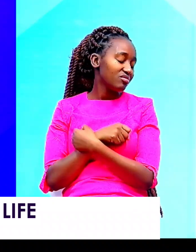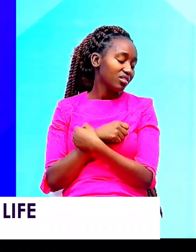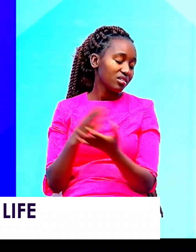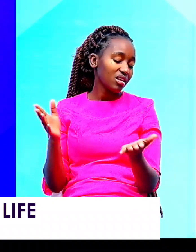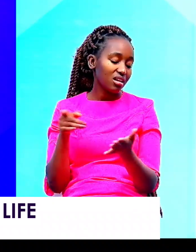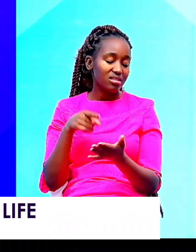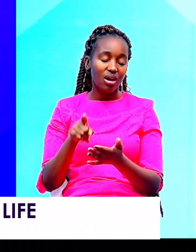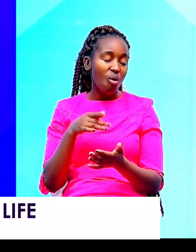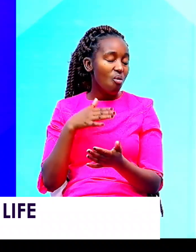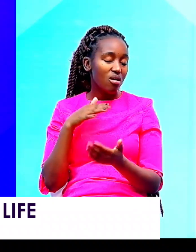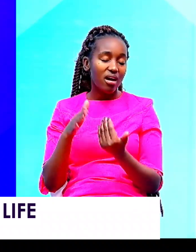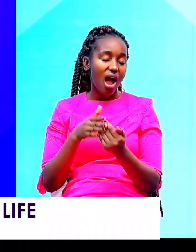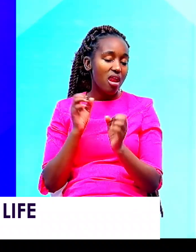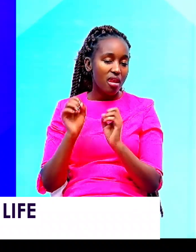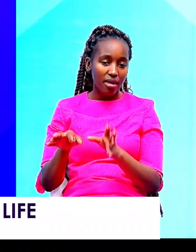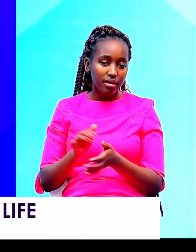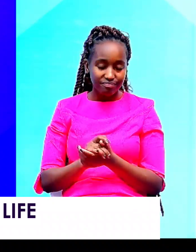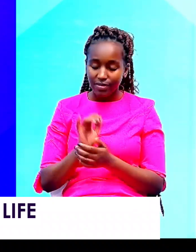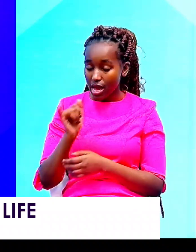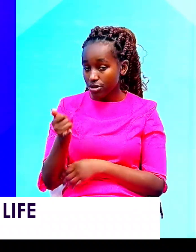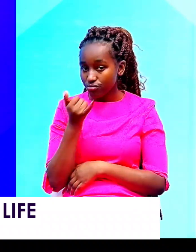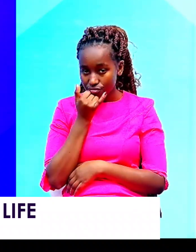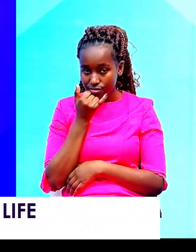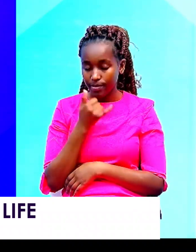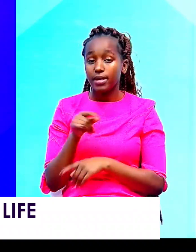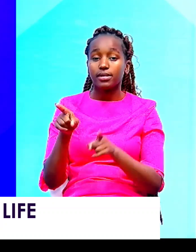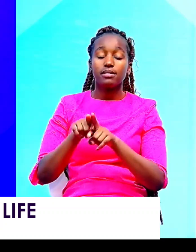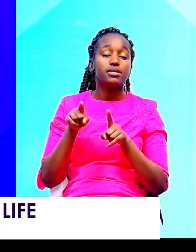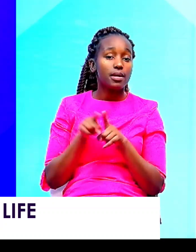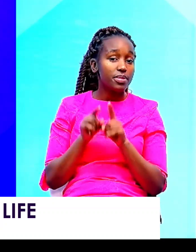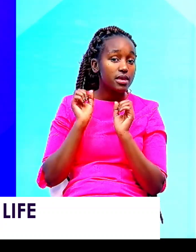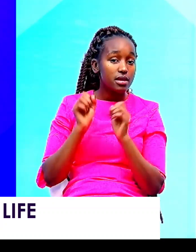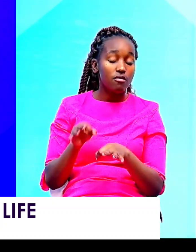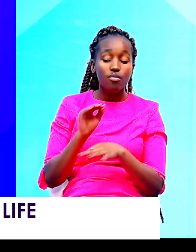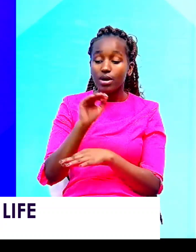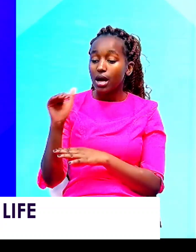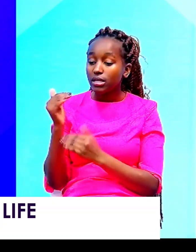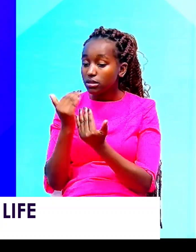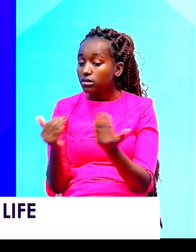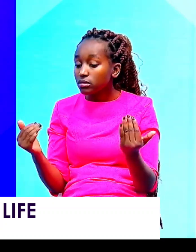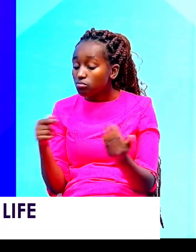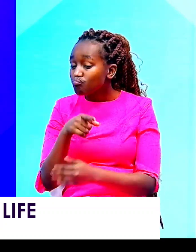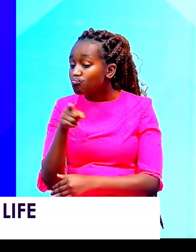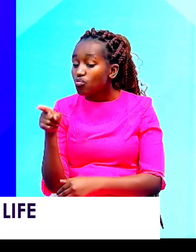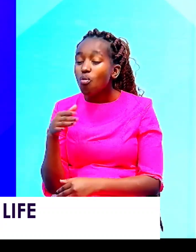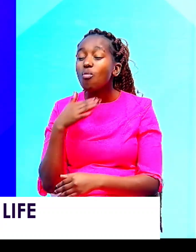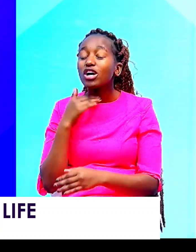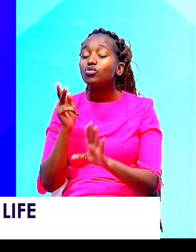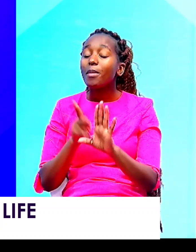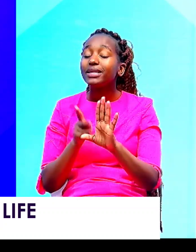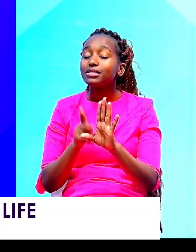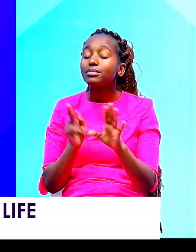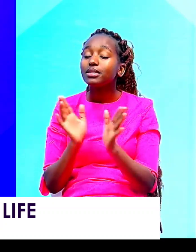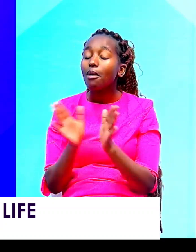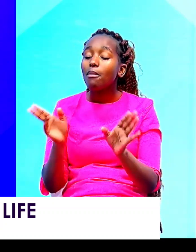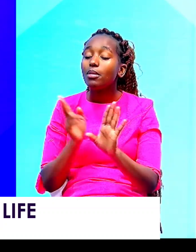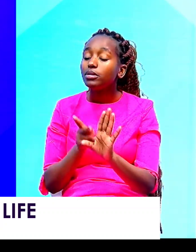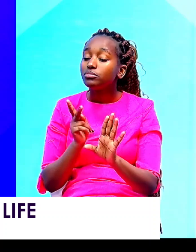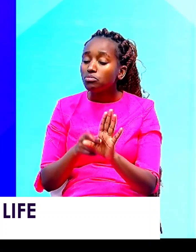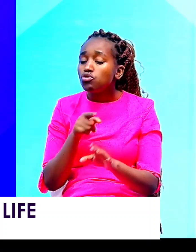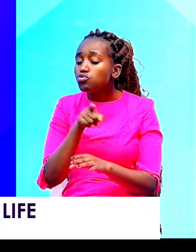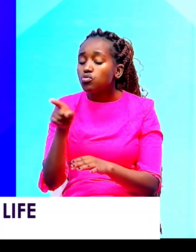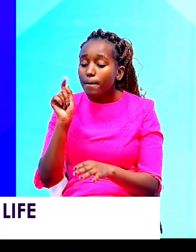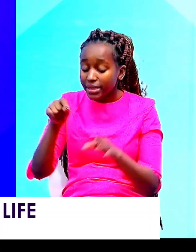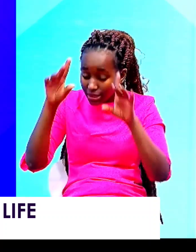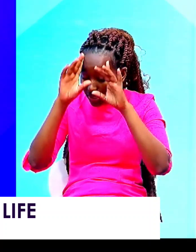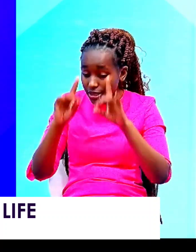okay. Number two, if you asking children to participate in what they would want to eat is